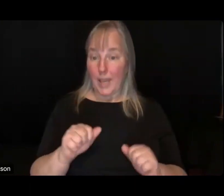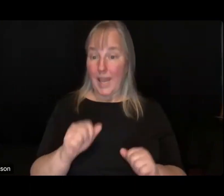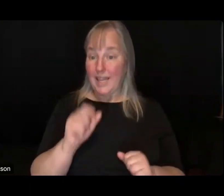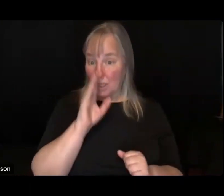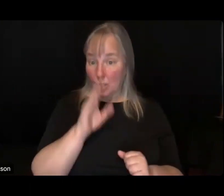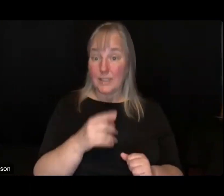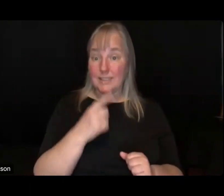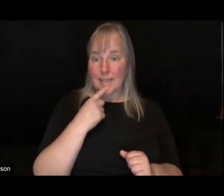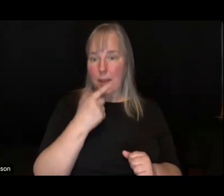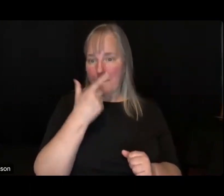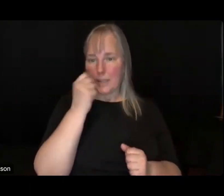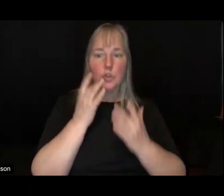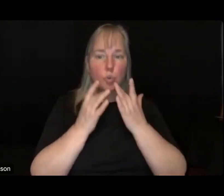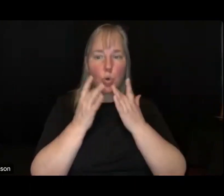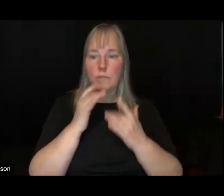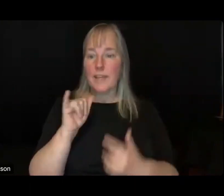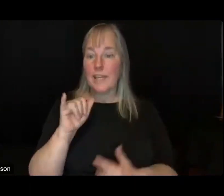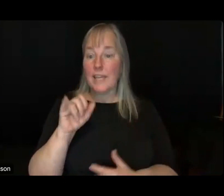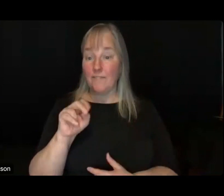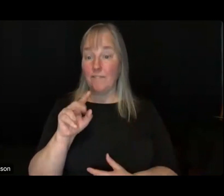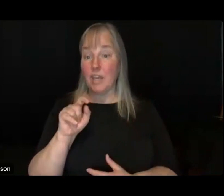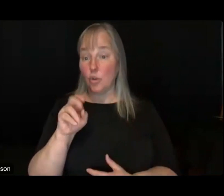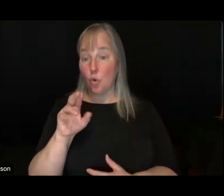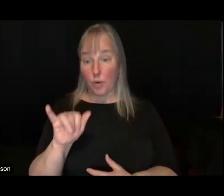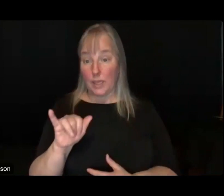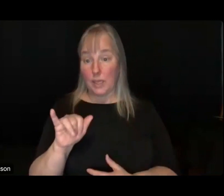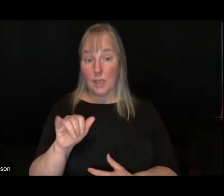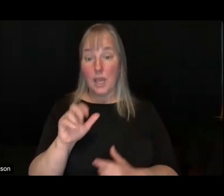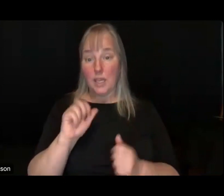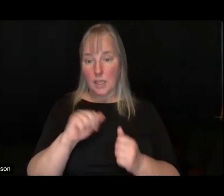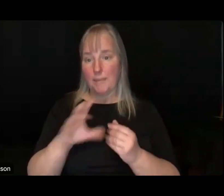of inventory, it can be an add-on.